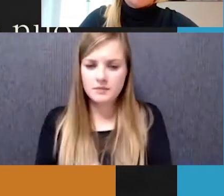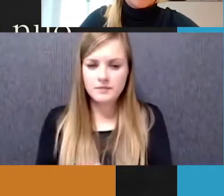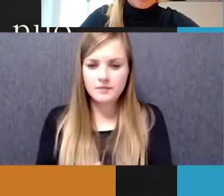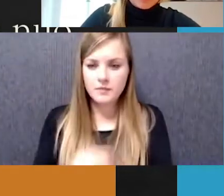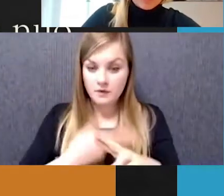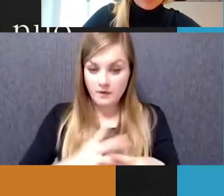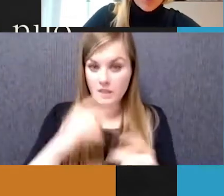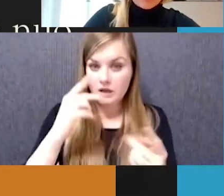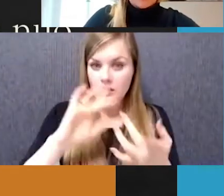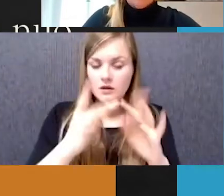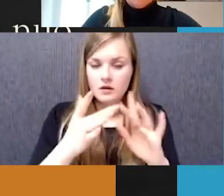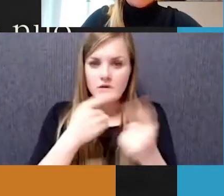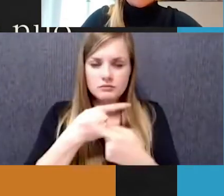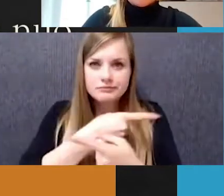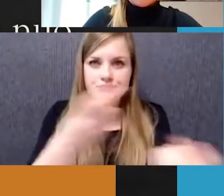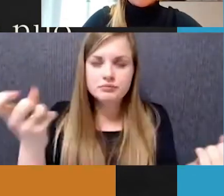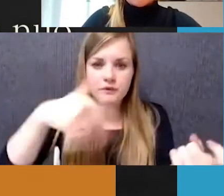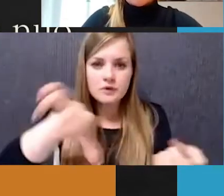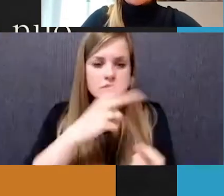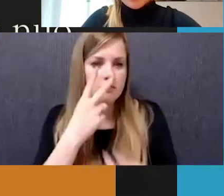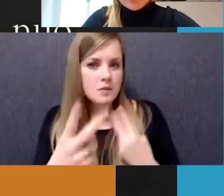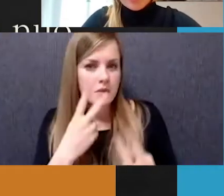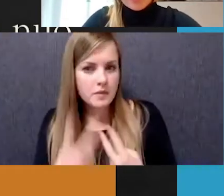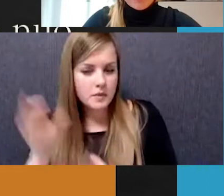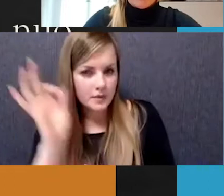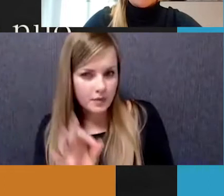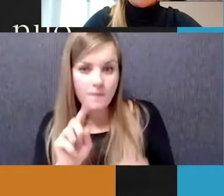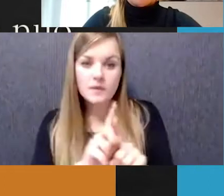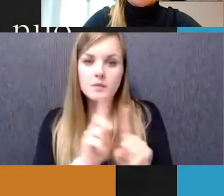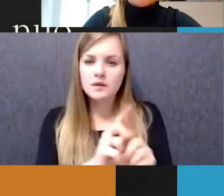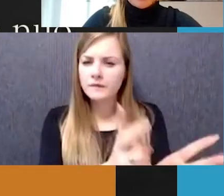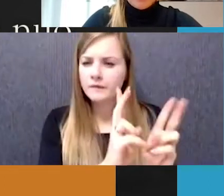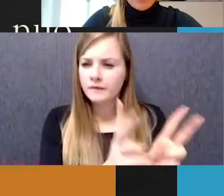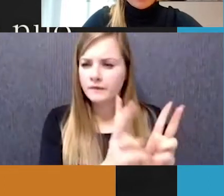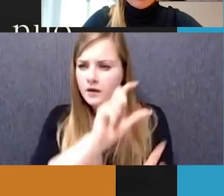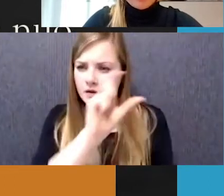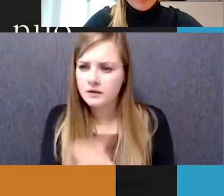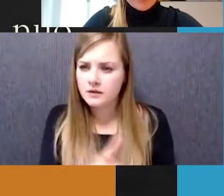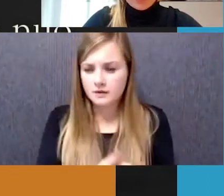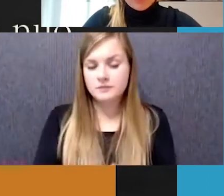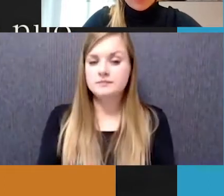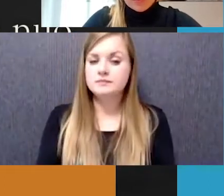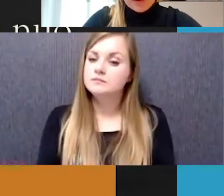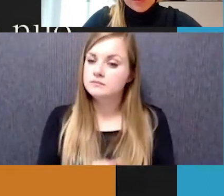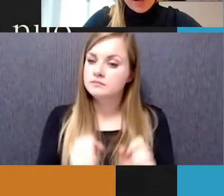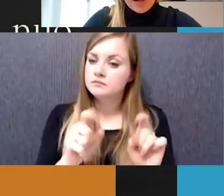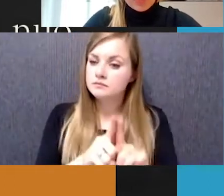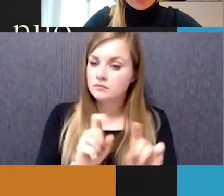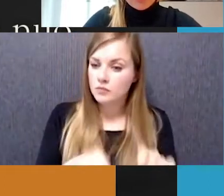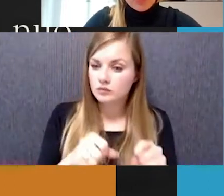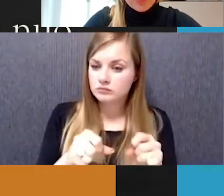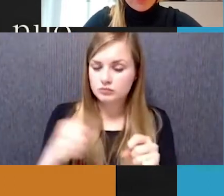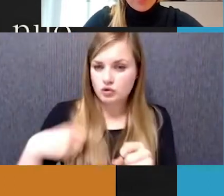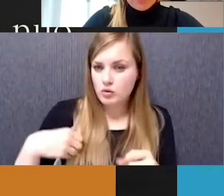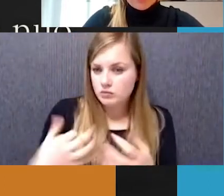is more dangerous than other message because it reaches more readers, it